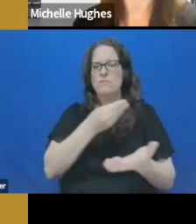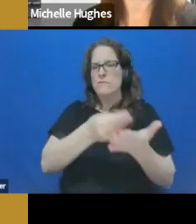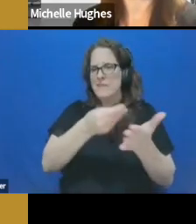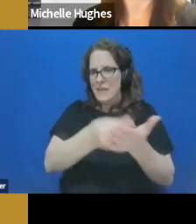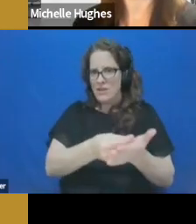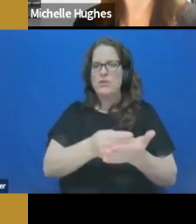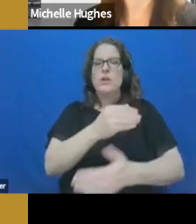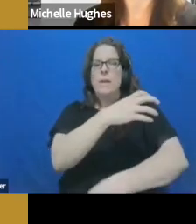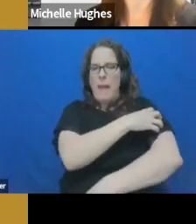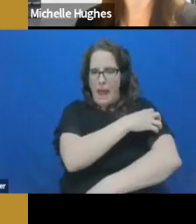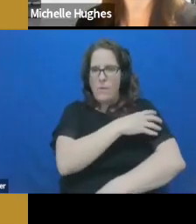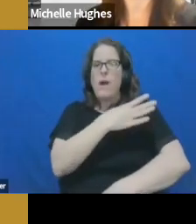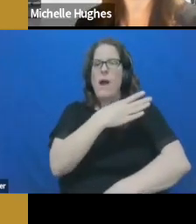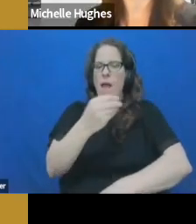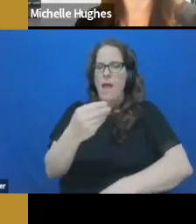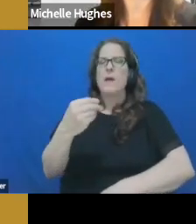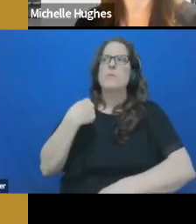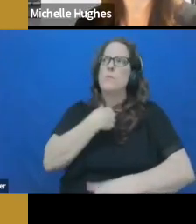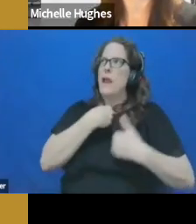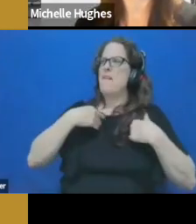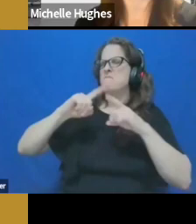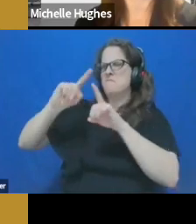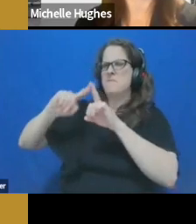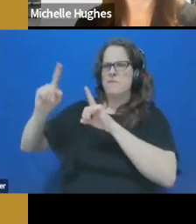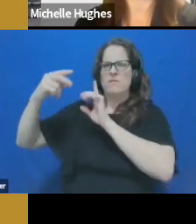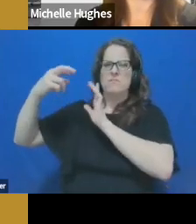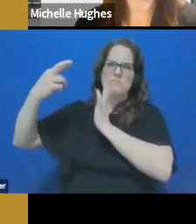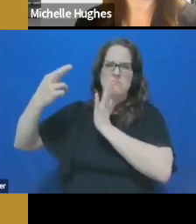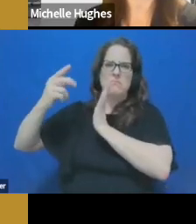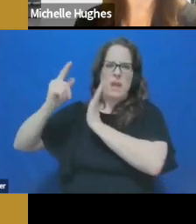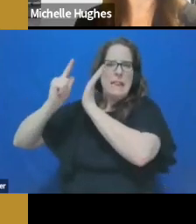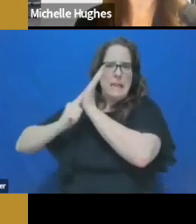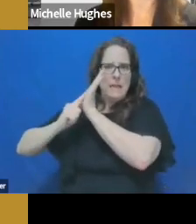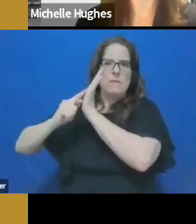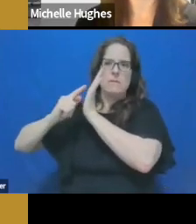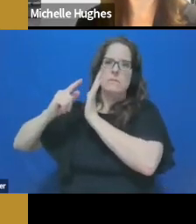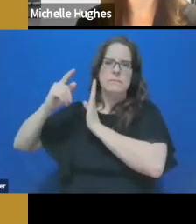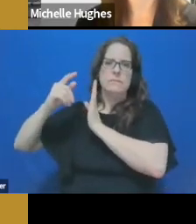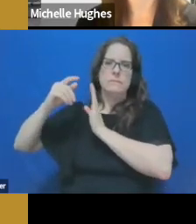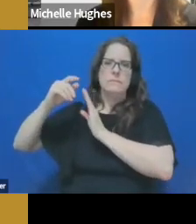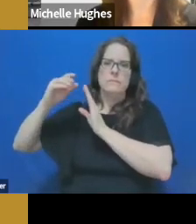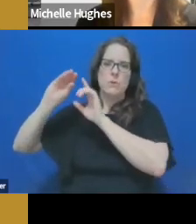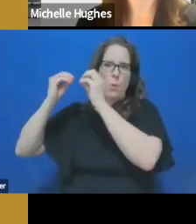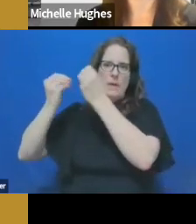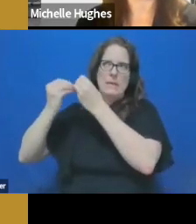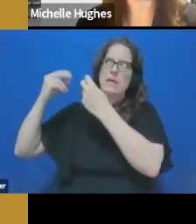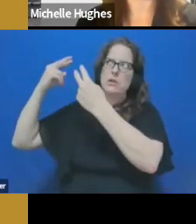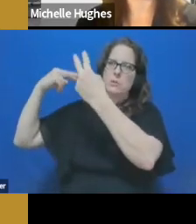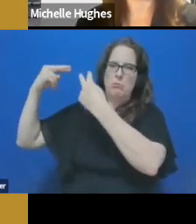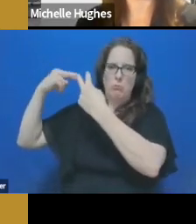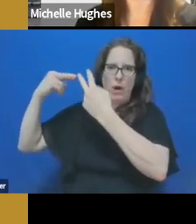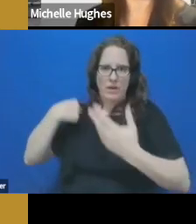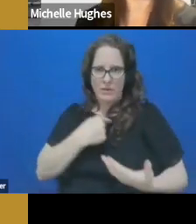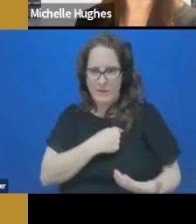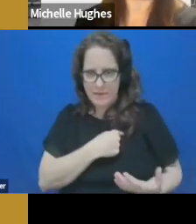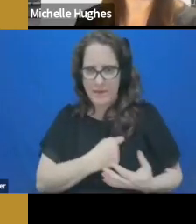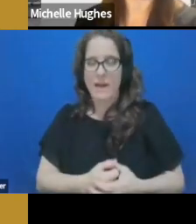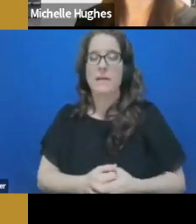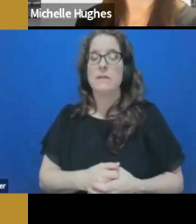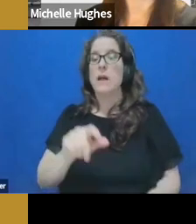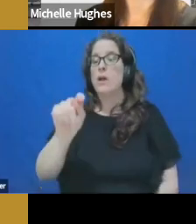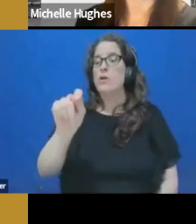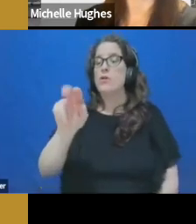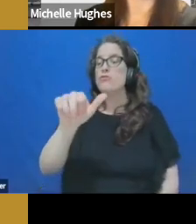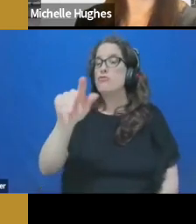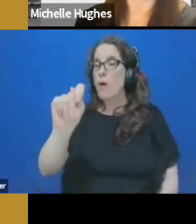and oversight by various regulatory agencies. A trust company can serve in several ways. It may be named